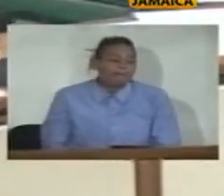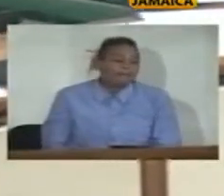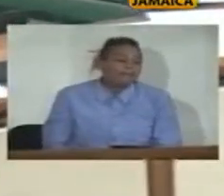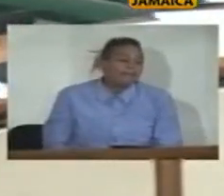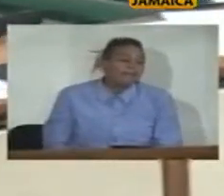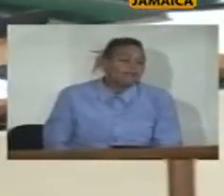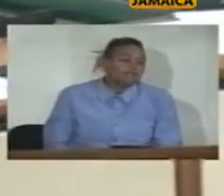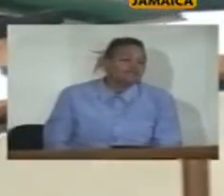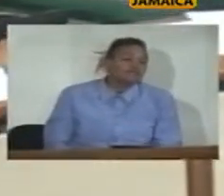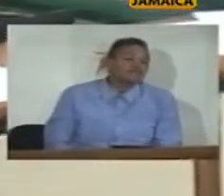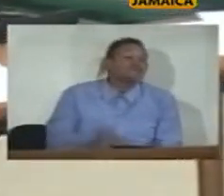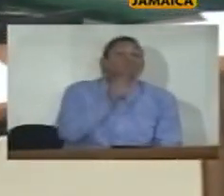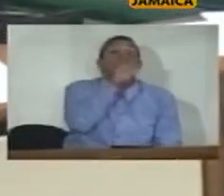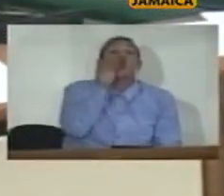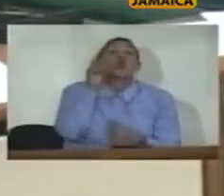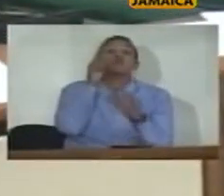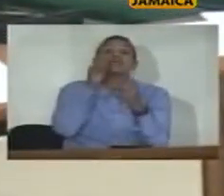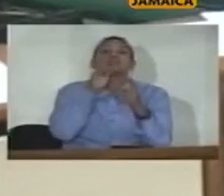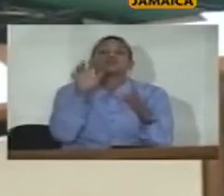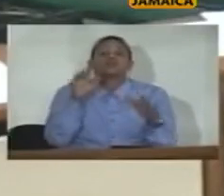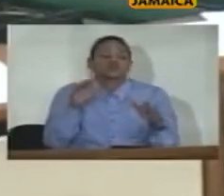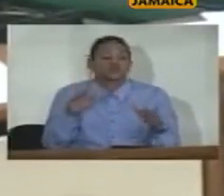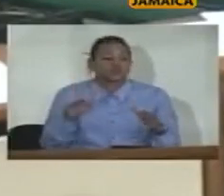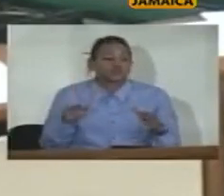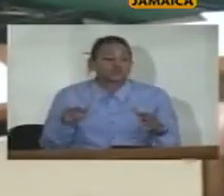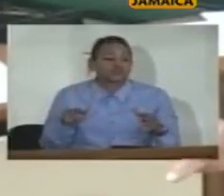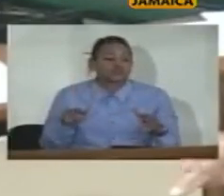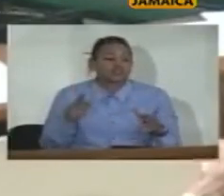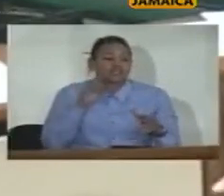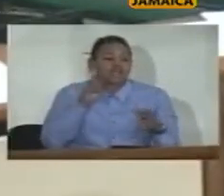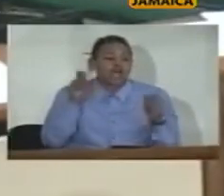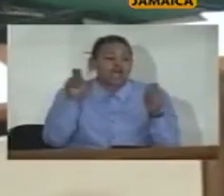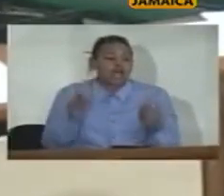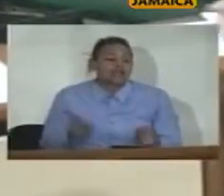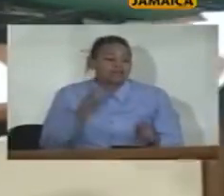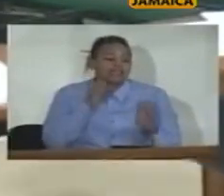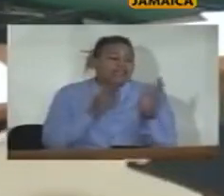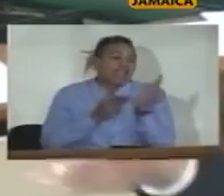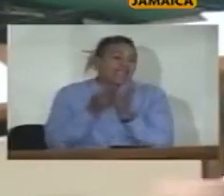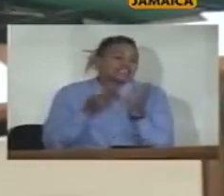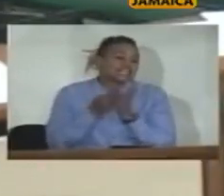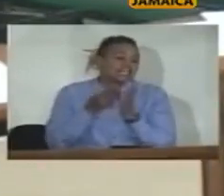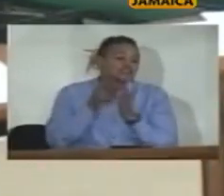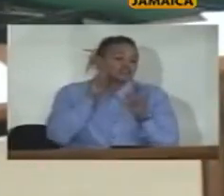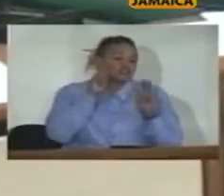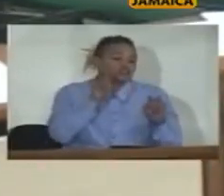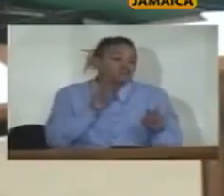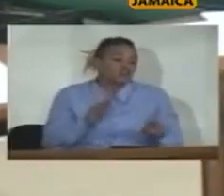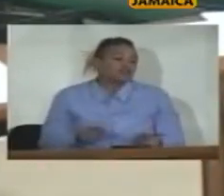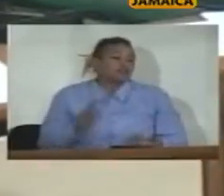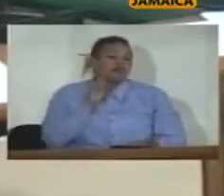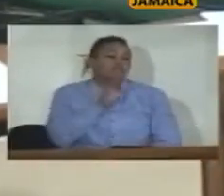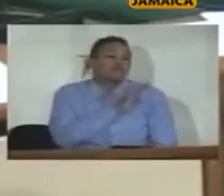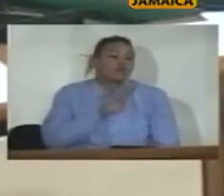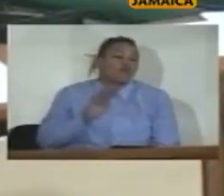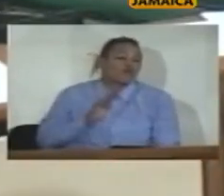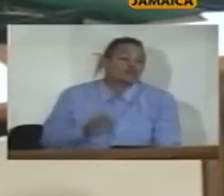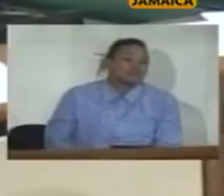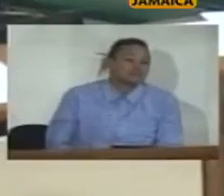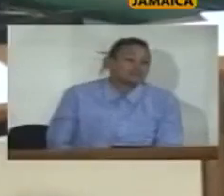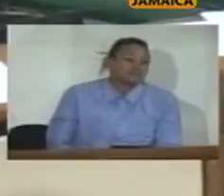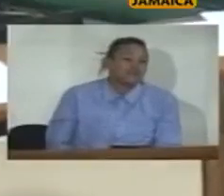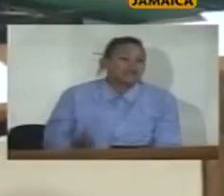Your objective is to undermine the integrity and stewardship of the board.